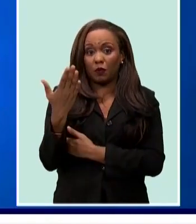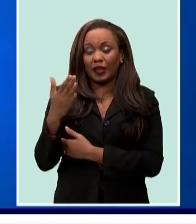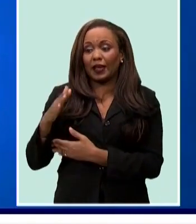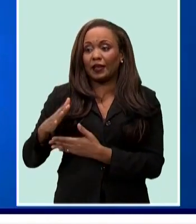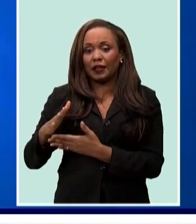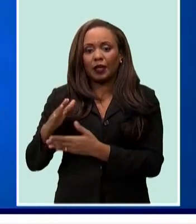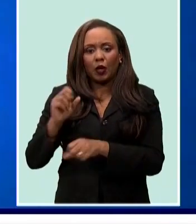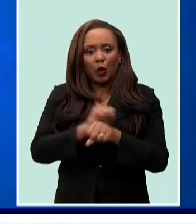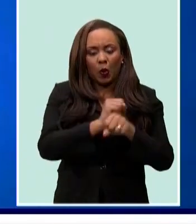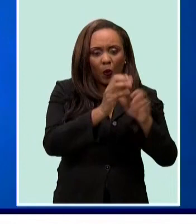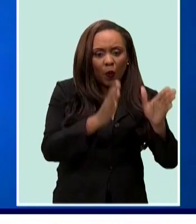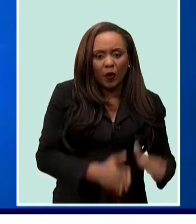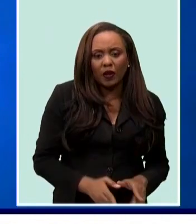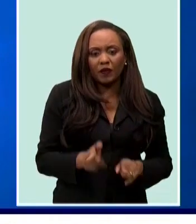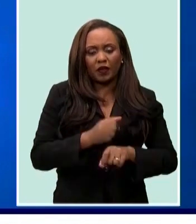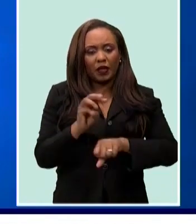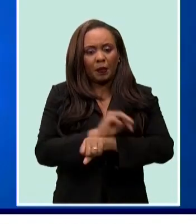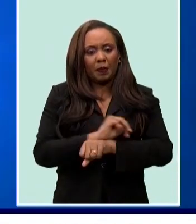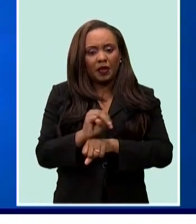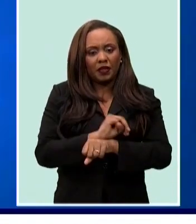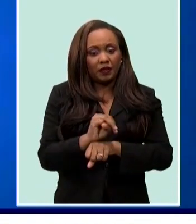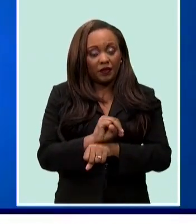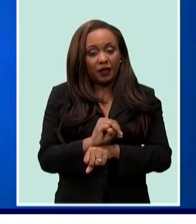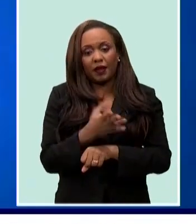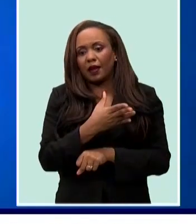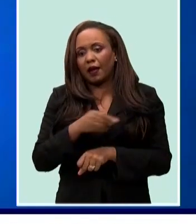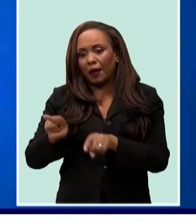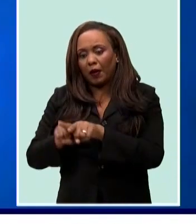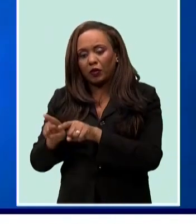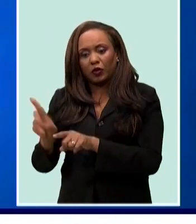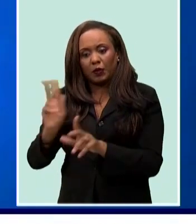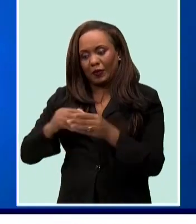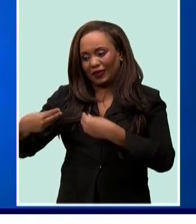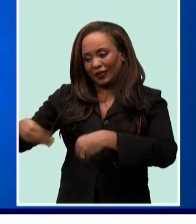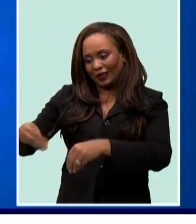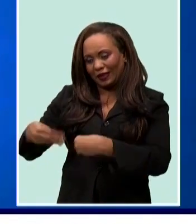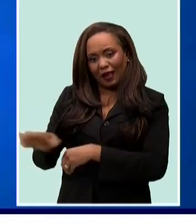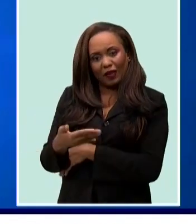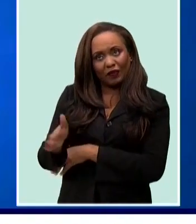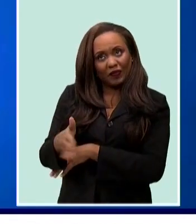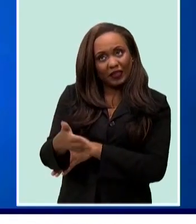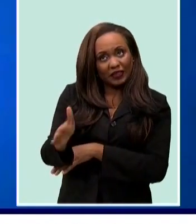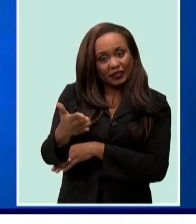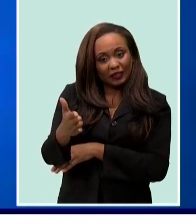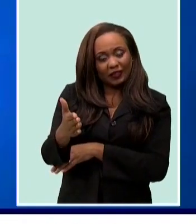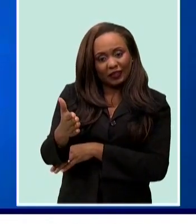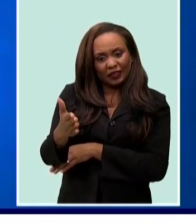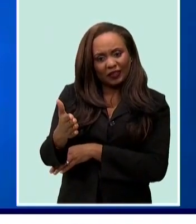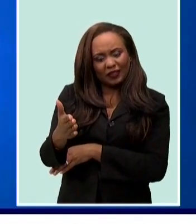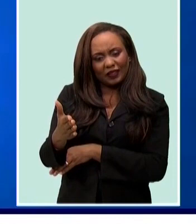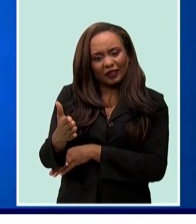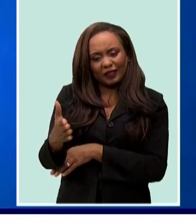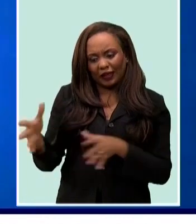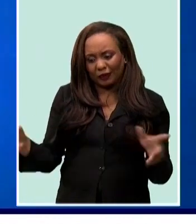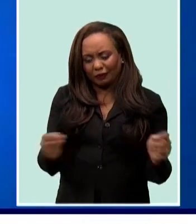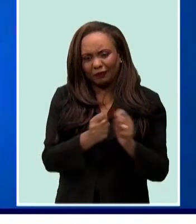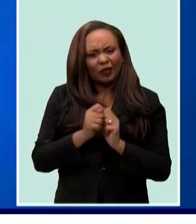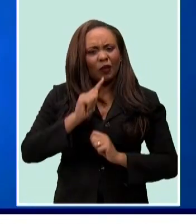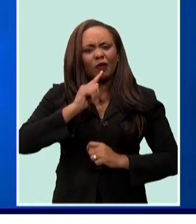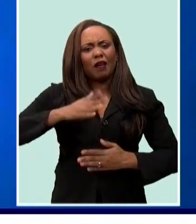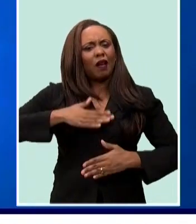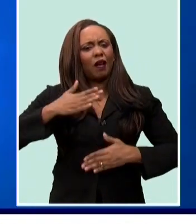the workers of the Ministry of Fisheries and the vendors who ply their trade in that market. So I am very pleased about